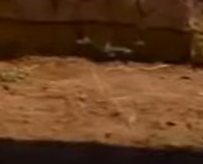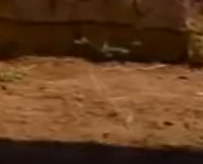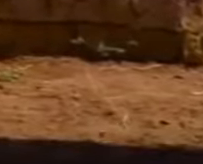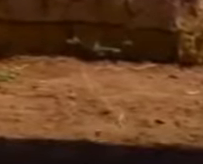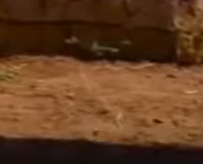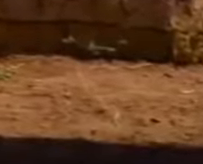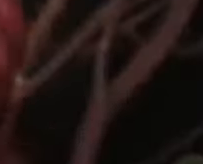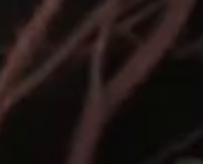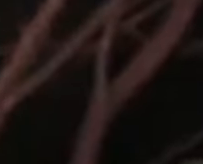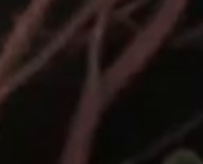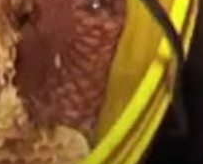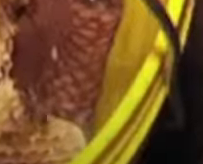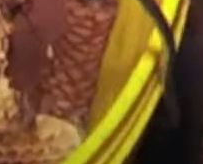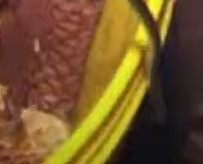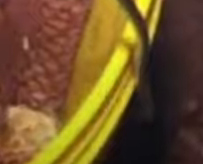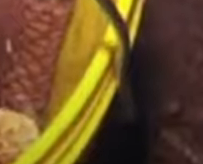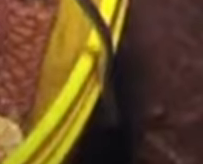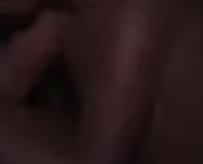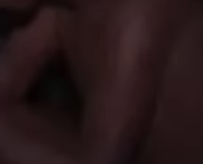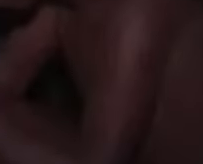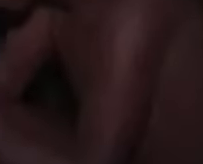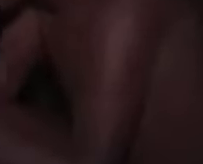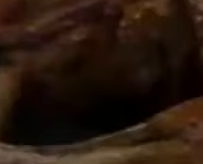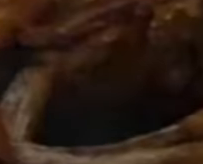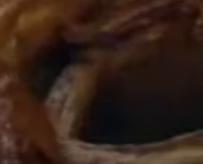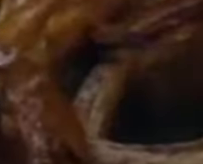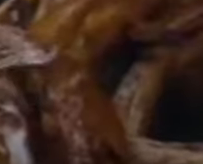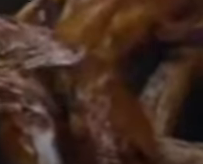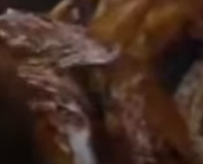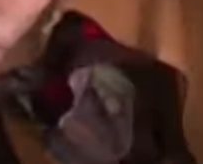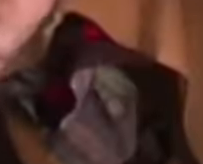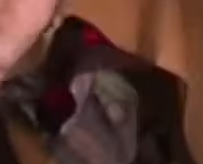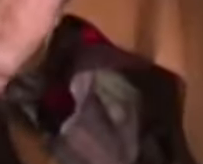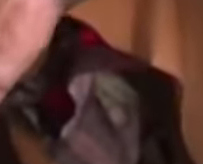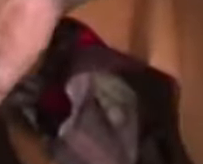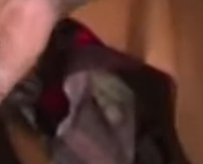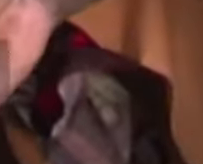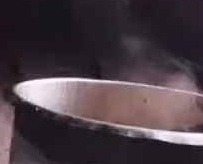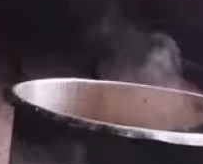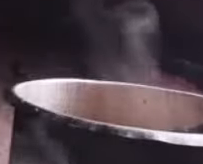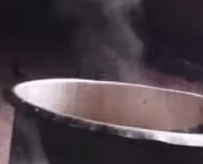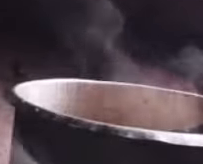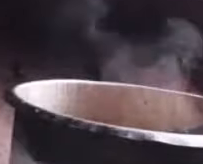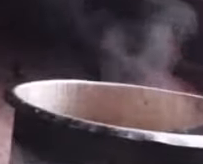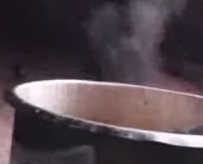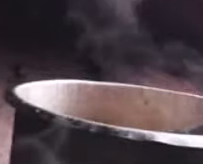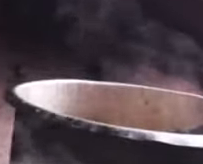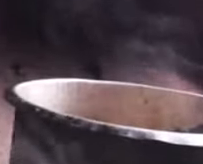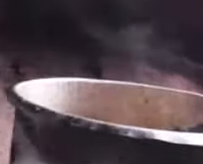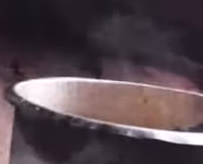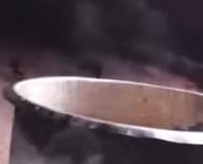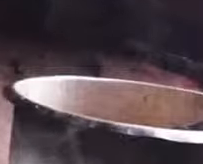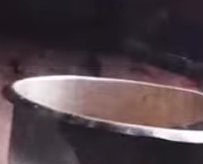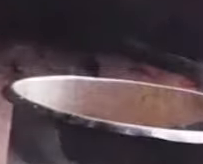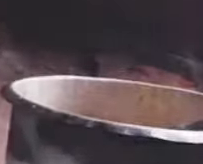broadcast, Culture Quest, and discover why Africa truly is a continent like no other.